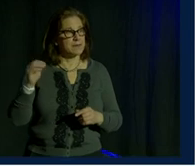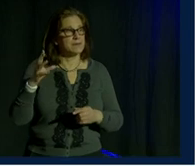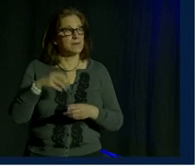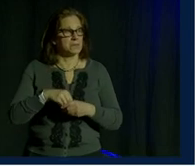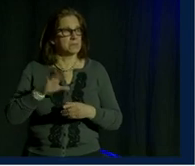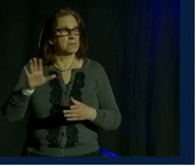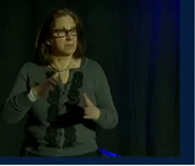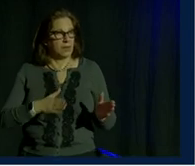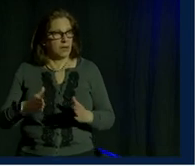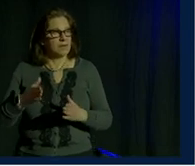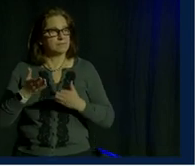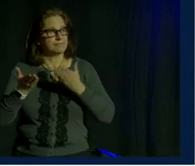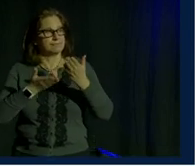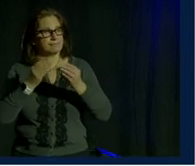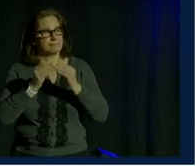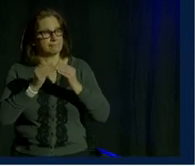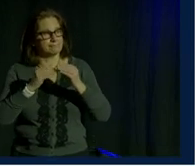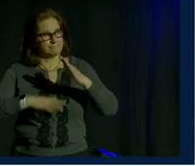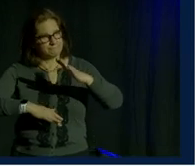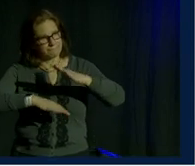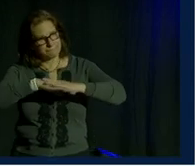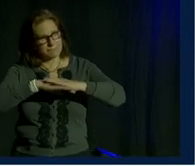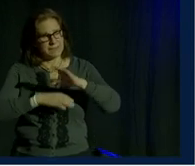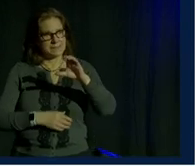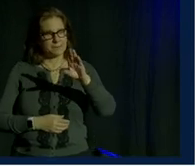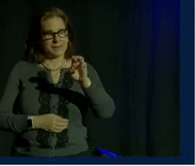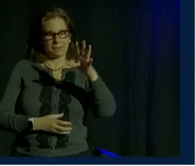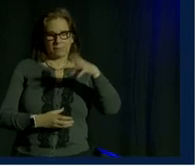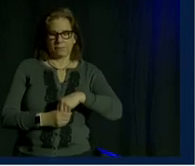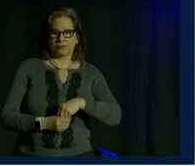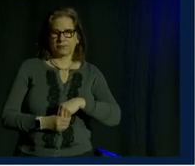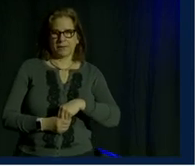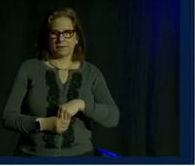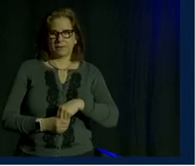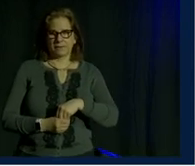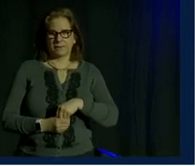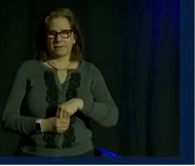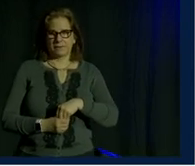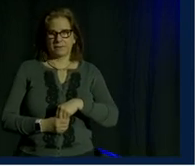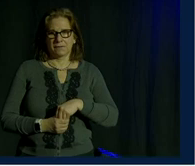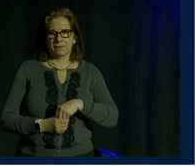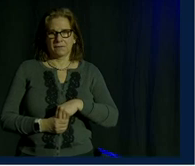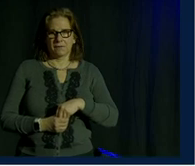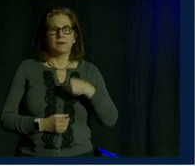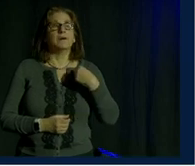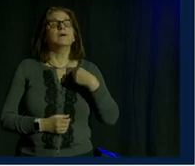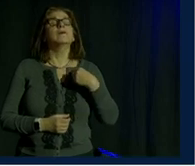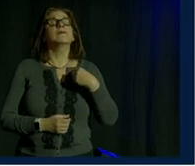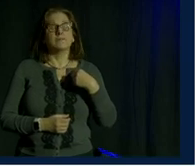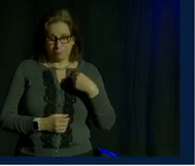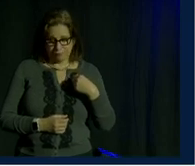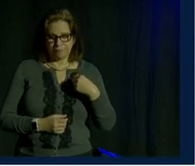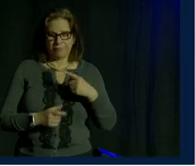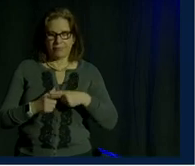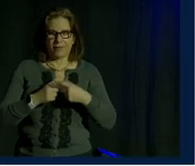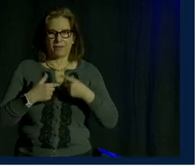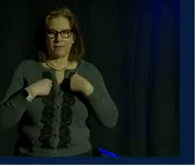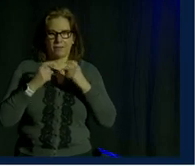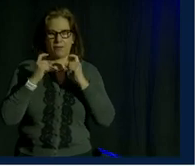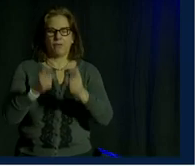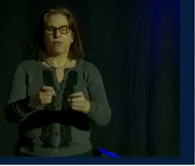that opportunity by May of this year and potentially starting the disposition process later on this